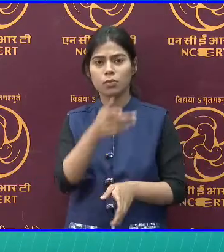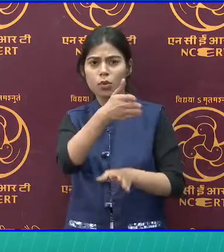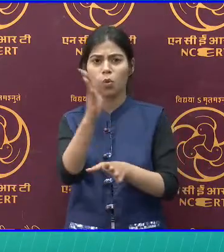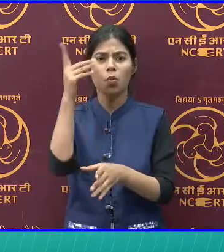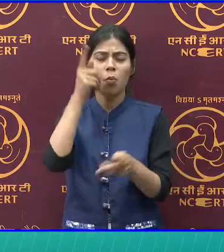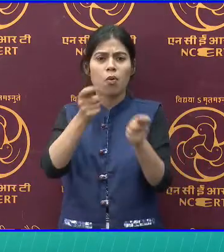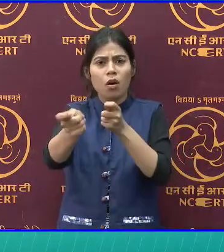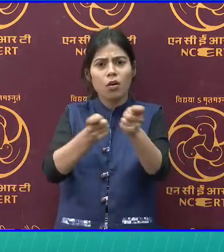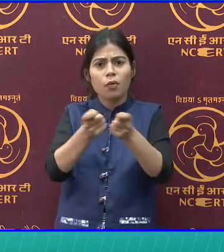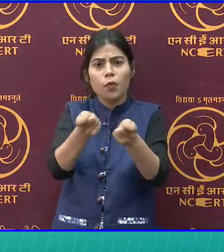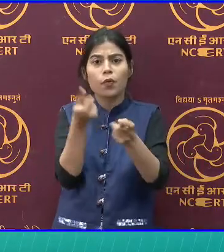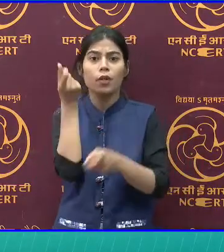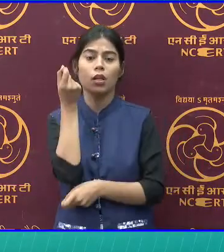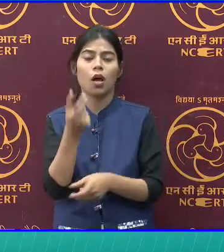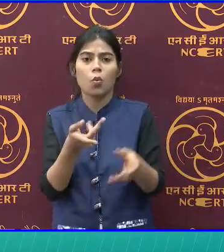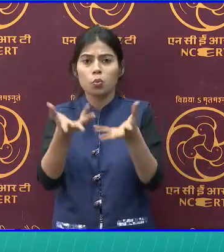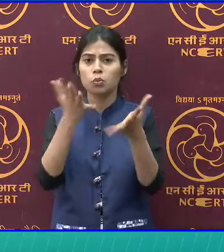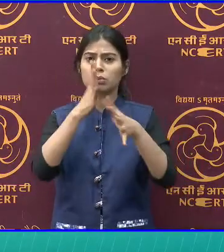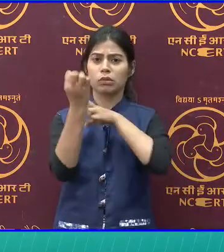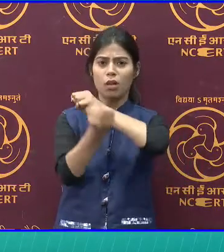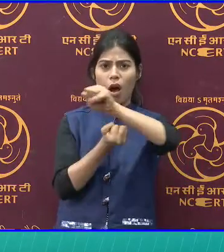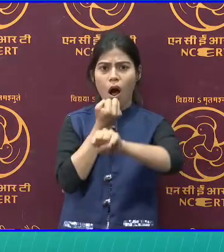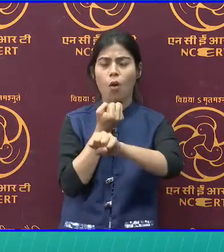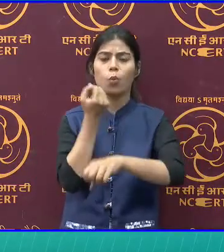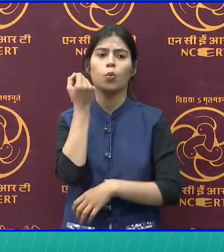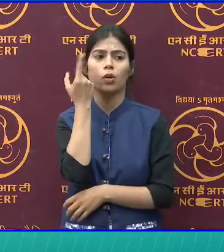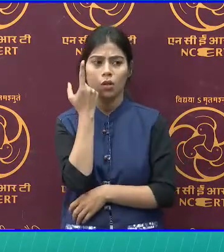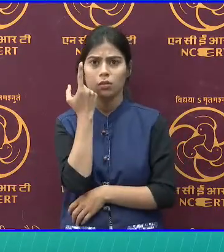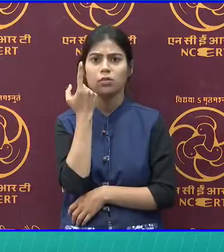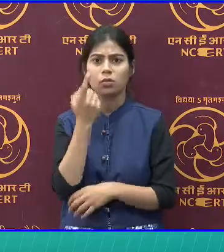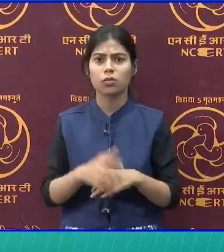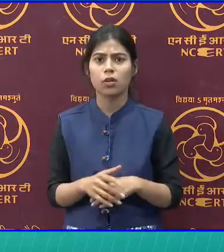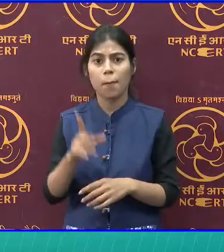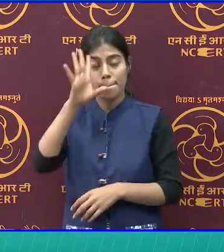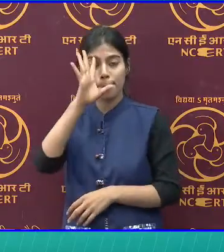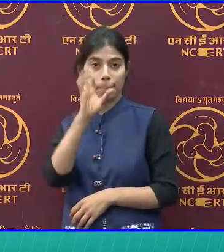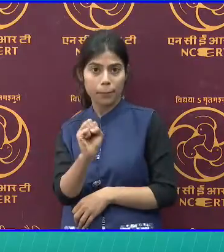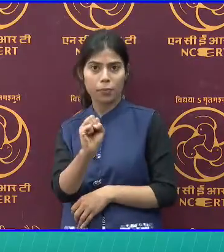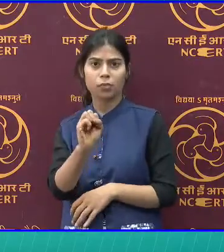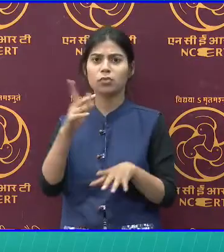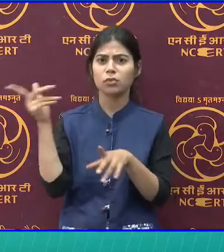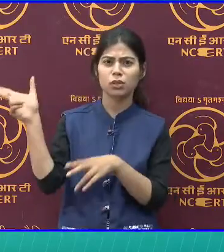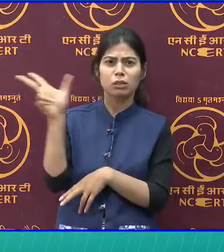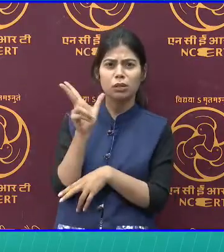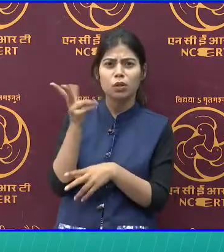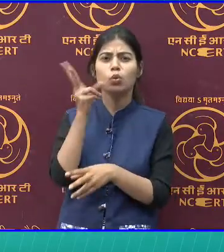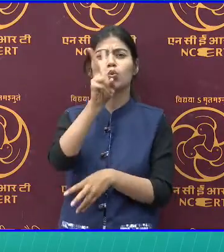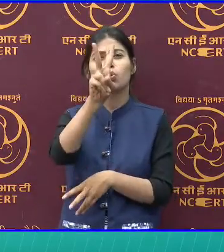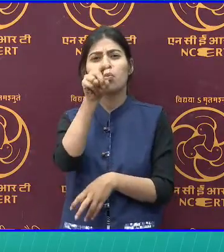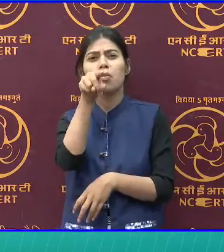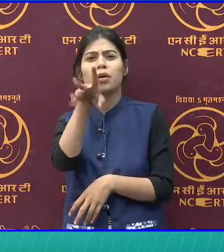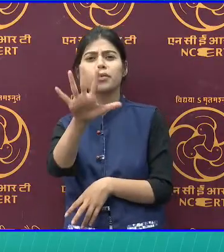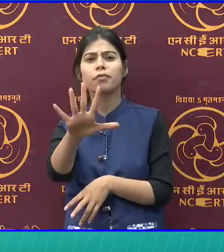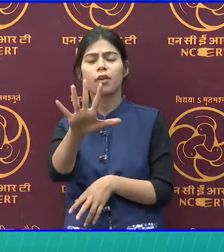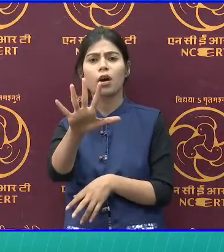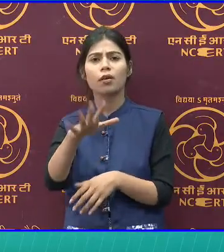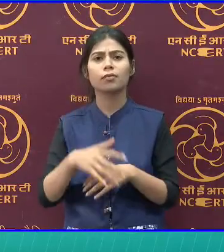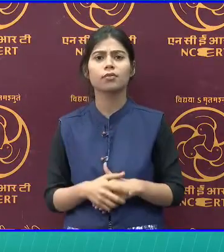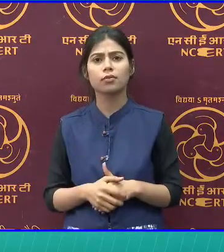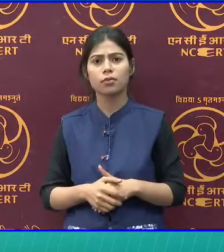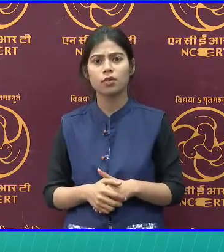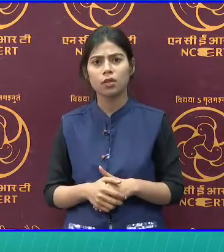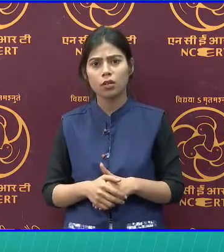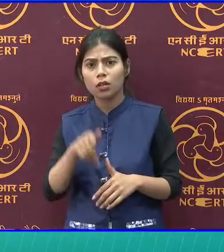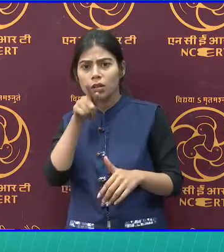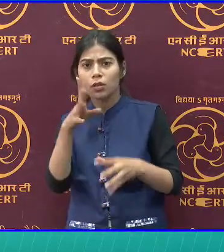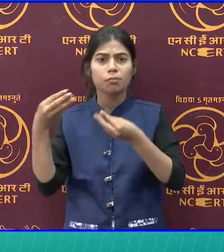coordinates, and so it may be difficult for them. So earlier we used to just memorize it, that what is 82.5 and so on. But this time this